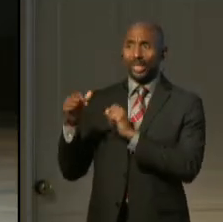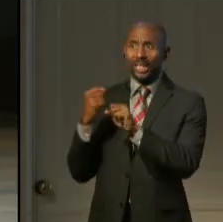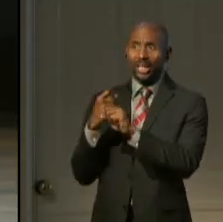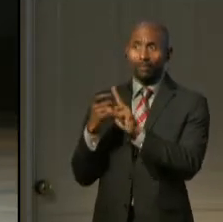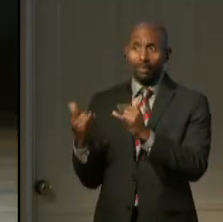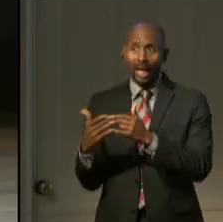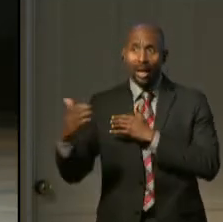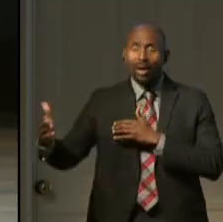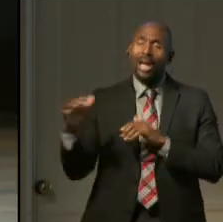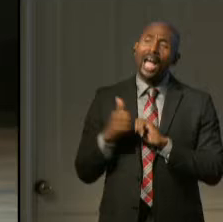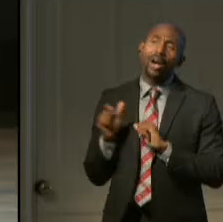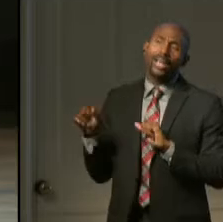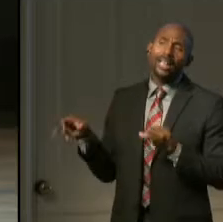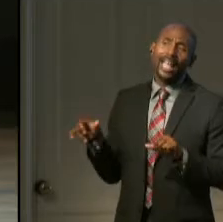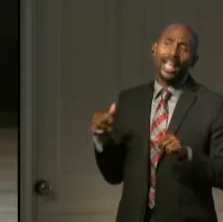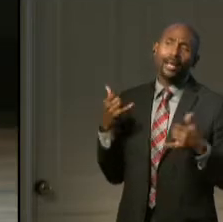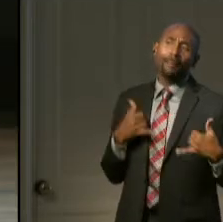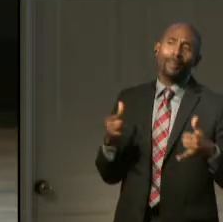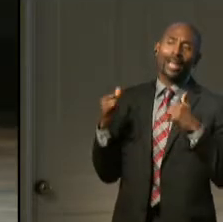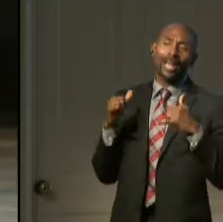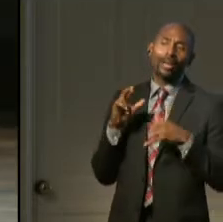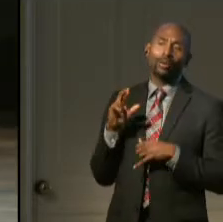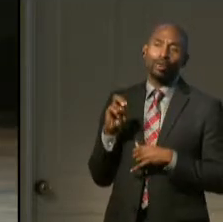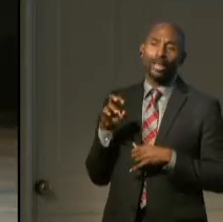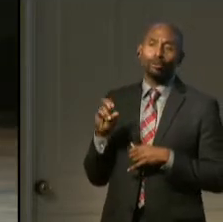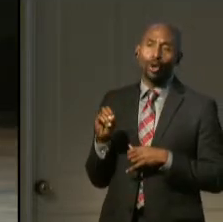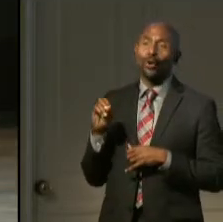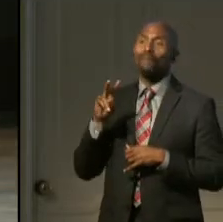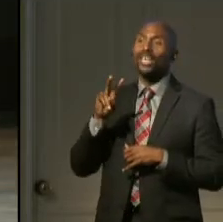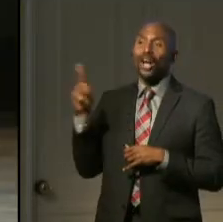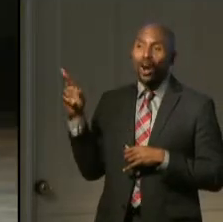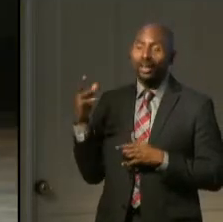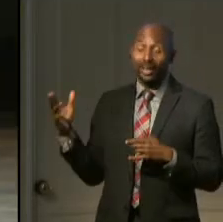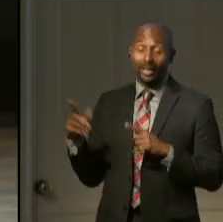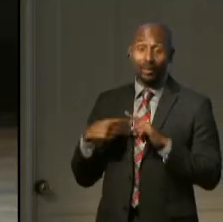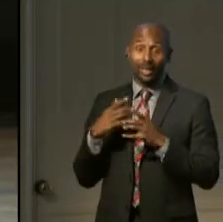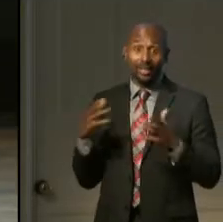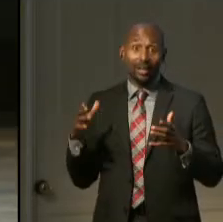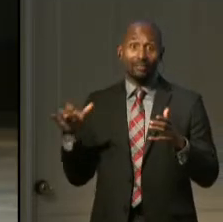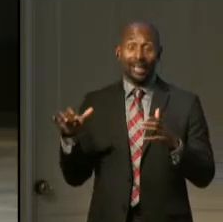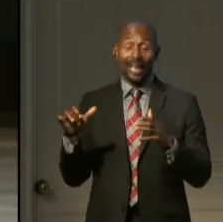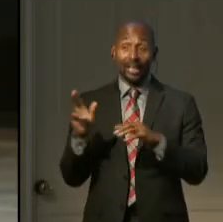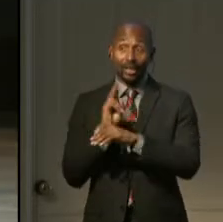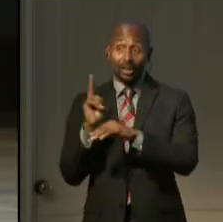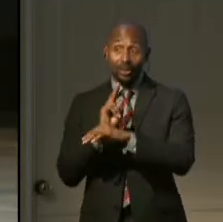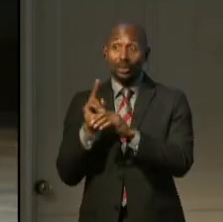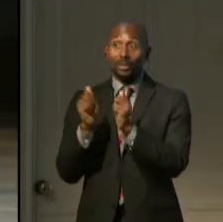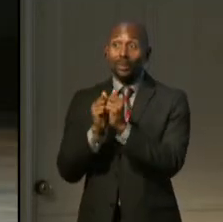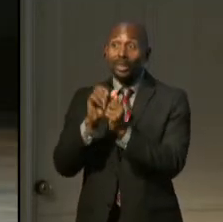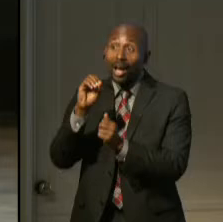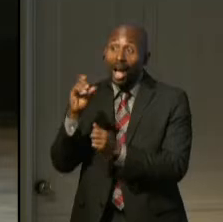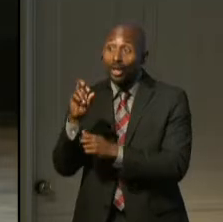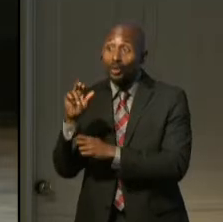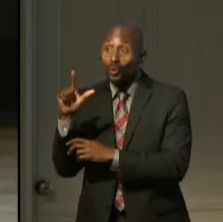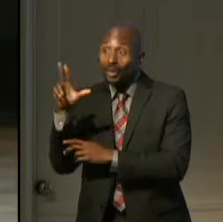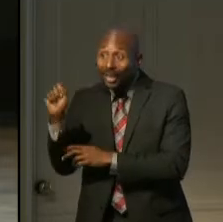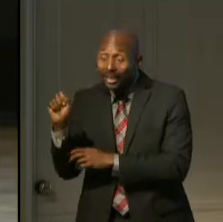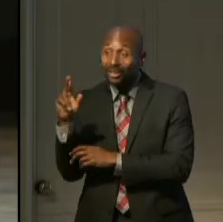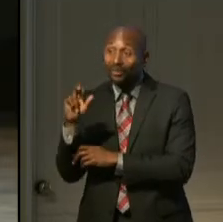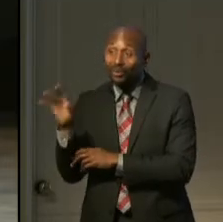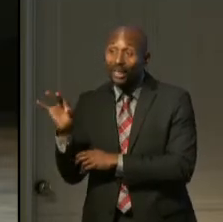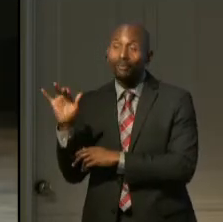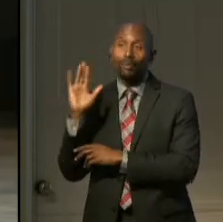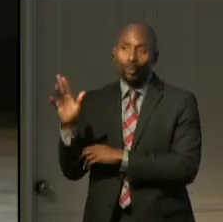play retro VR games when the stuff that runs on the Oculus Rift will probably be very different